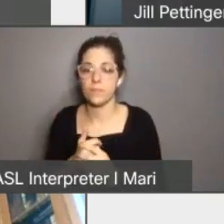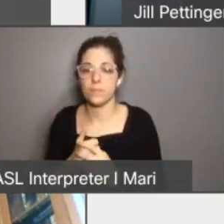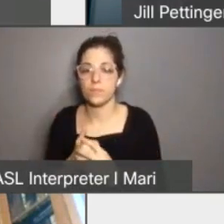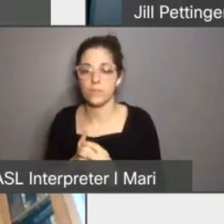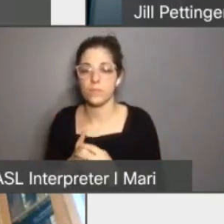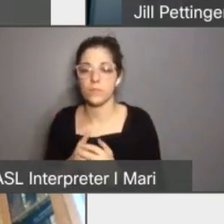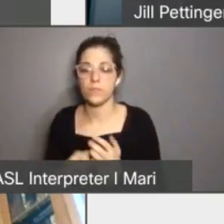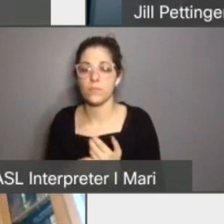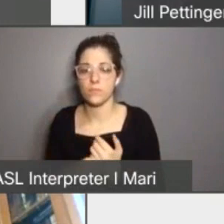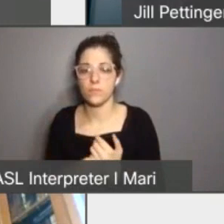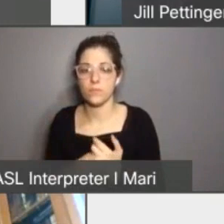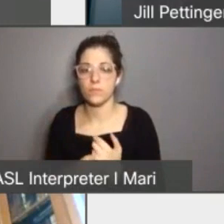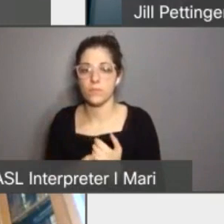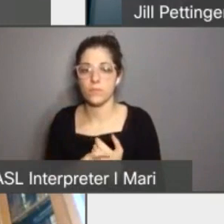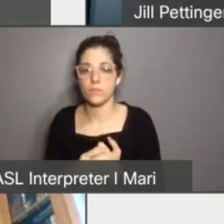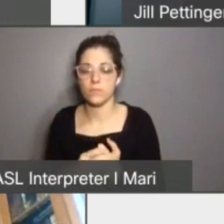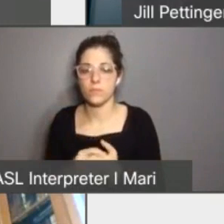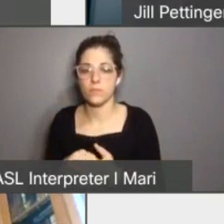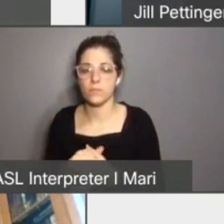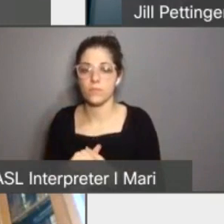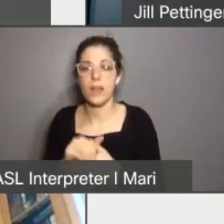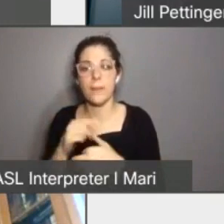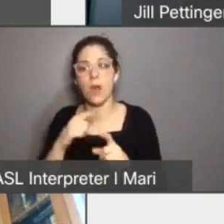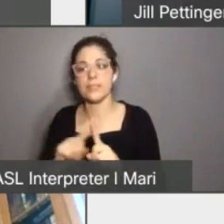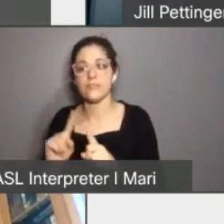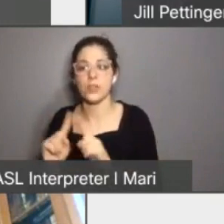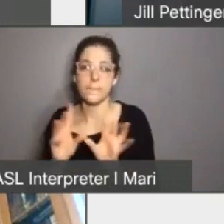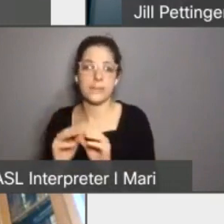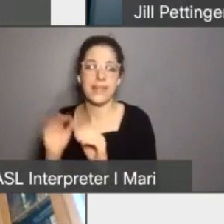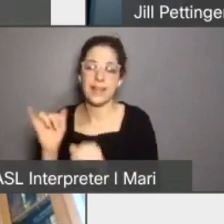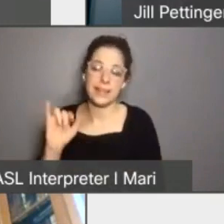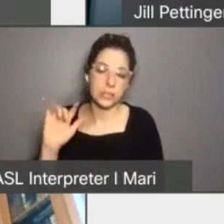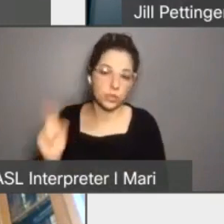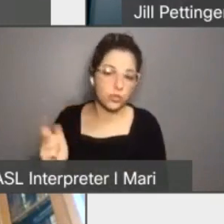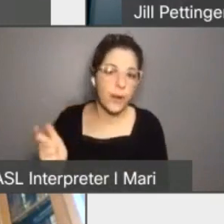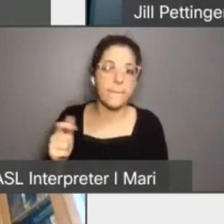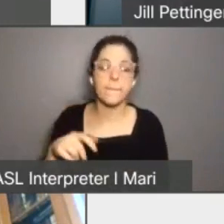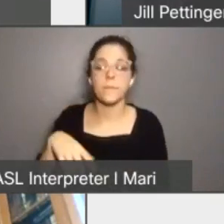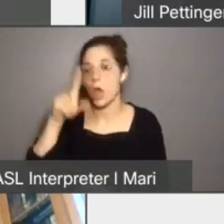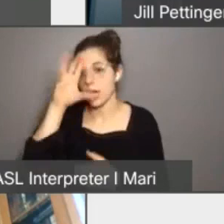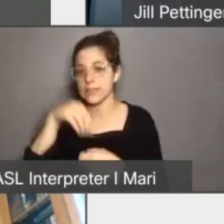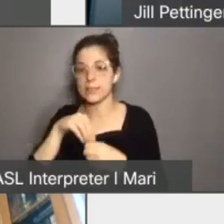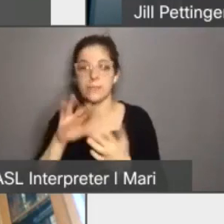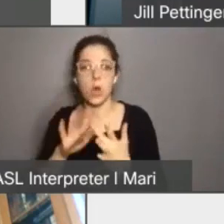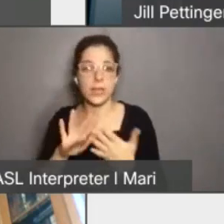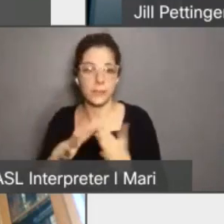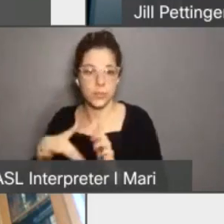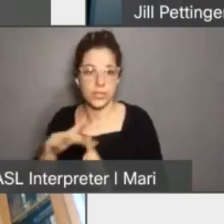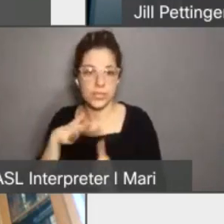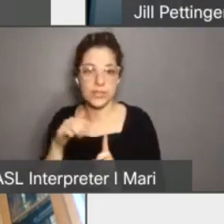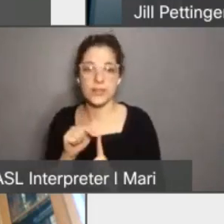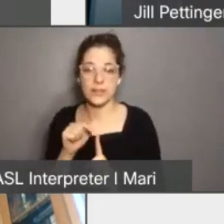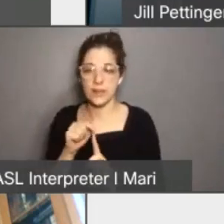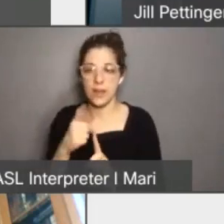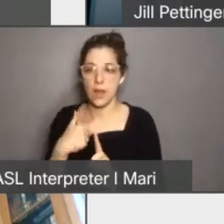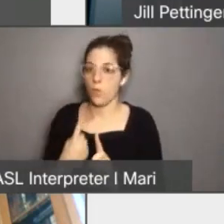I'm always on different forums like on Instagram and stuff, and I'm active in the autism online community. And I